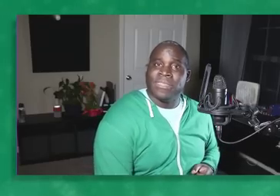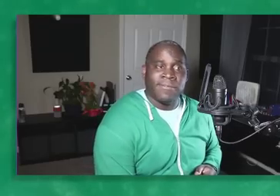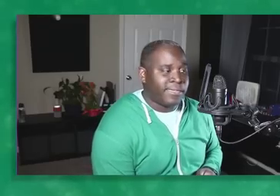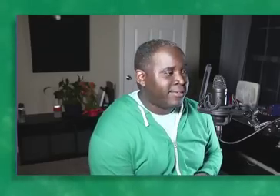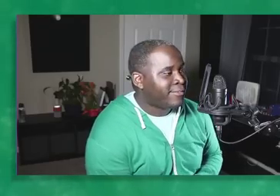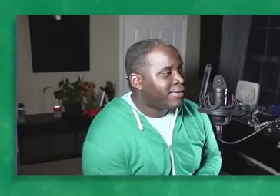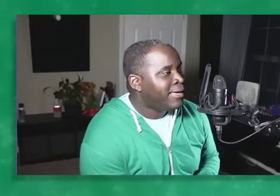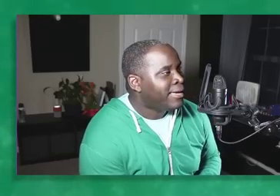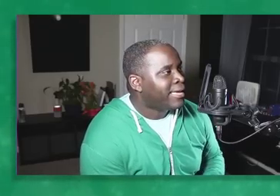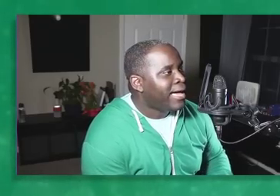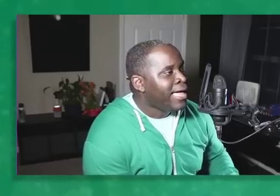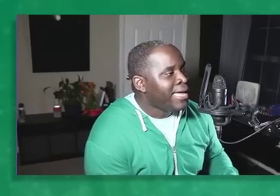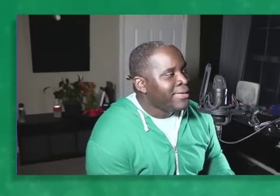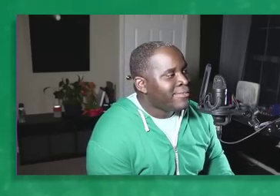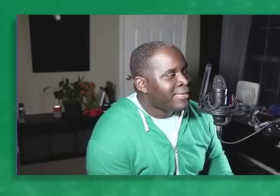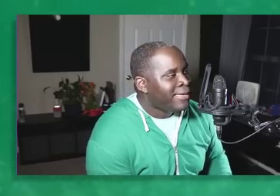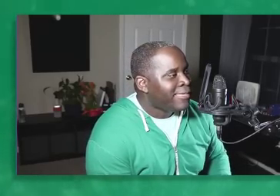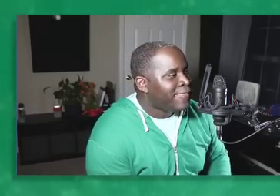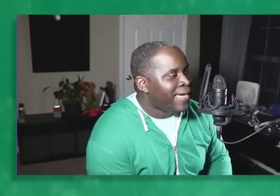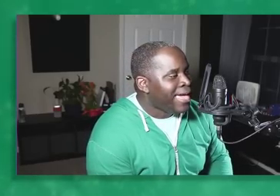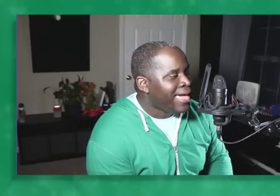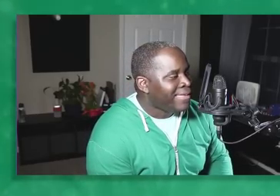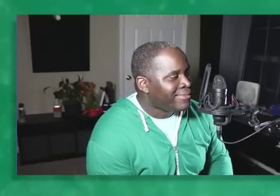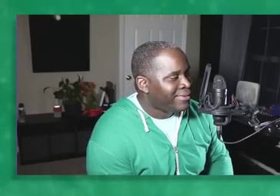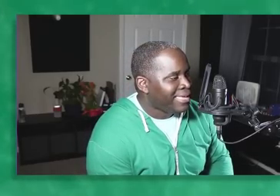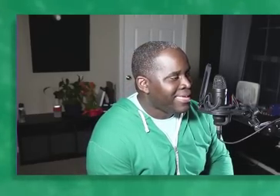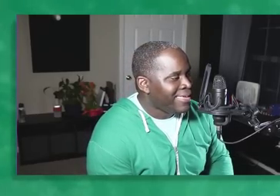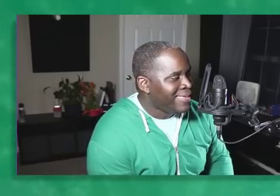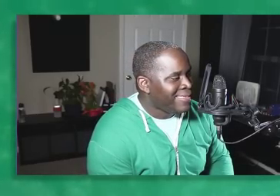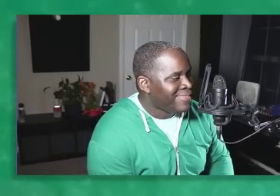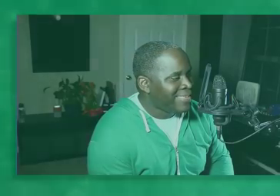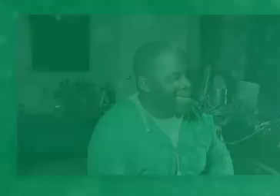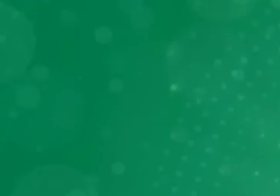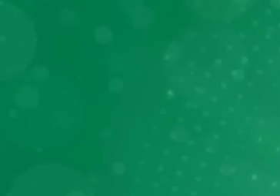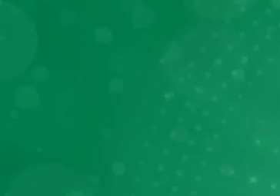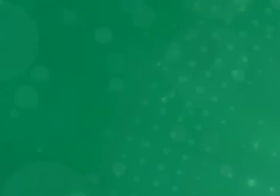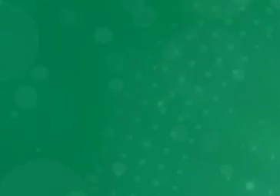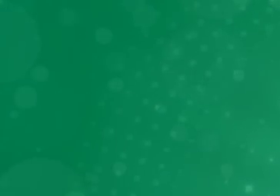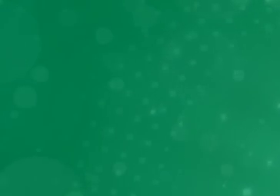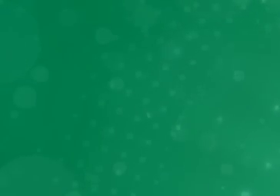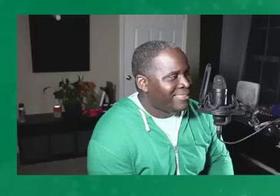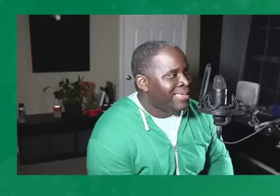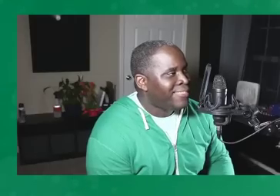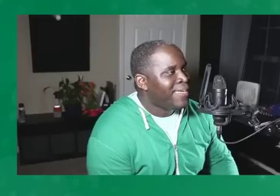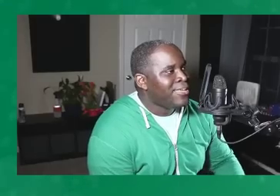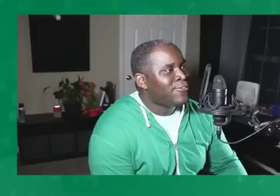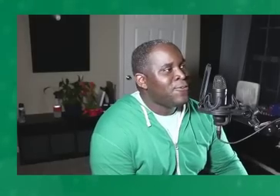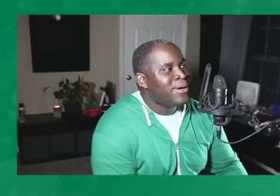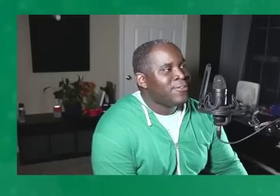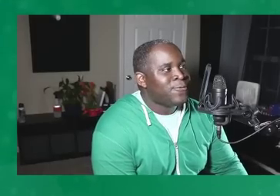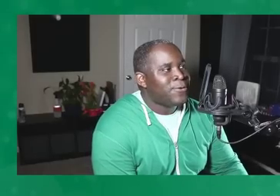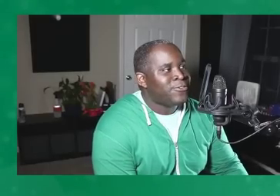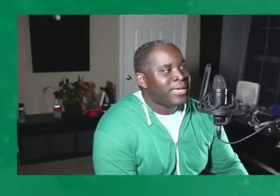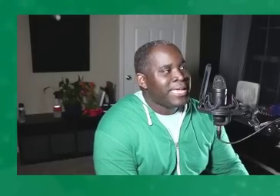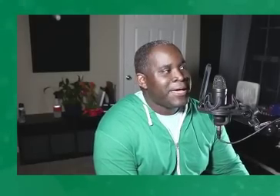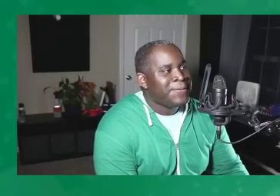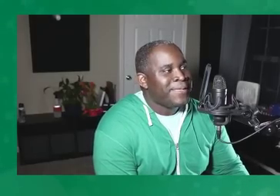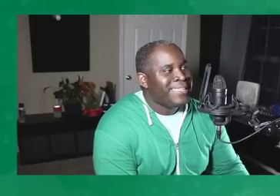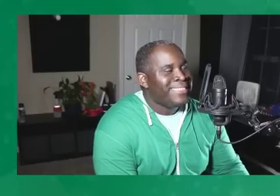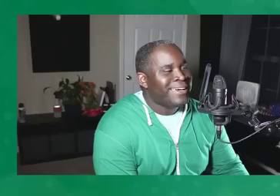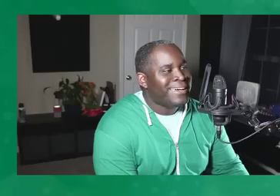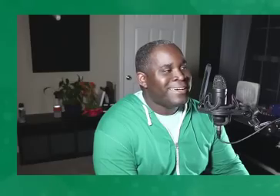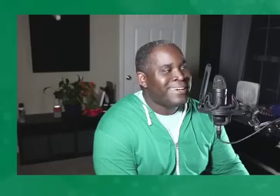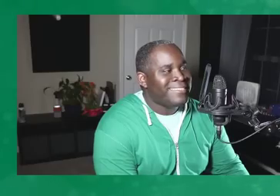reasons to believe things. Guys, that is it. Thank you so much for checking